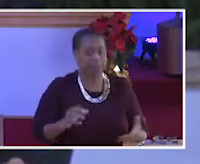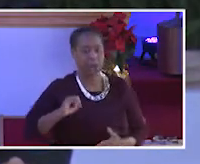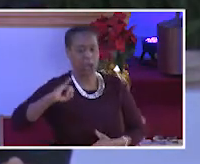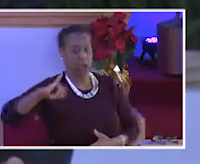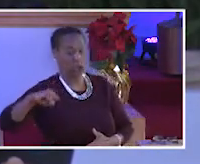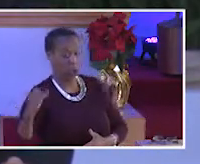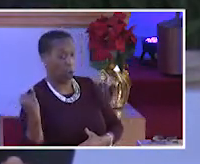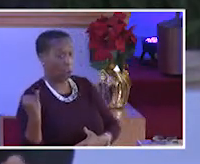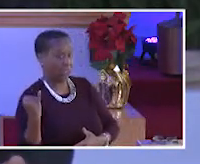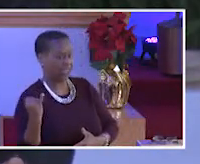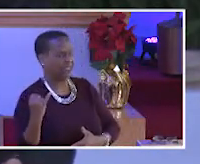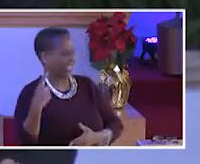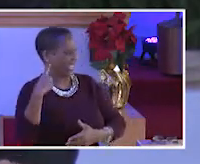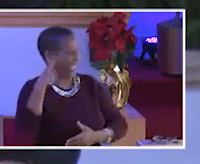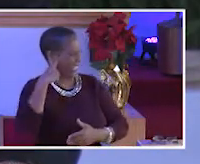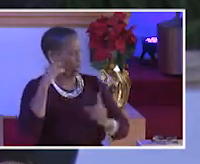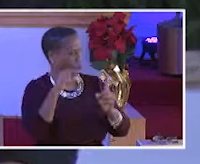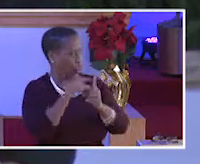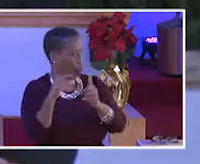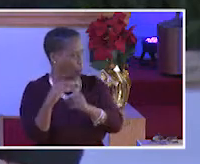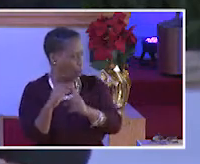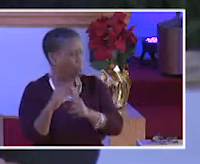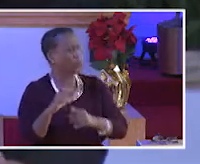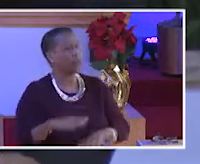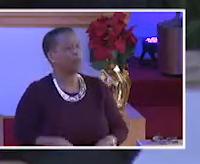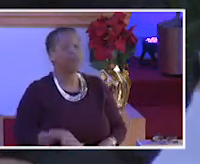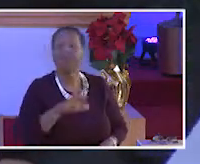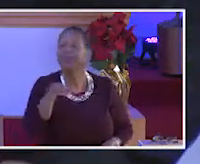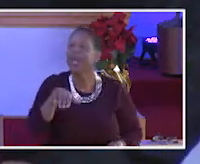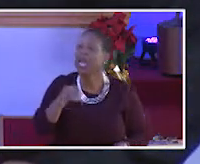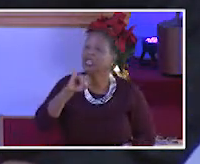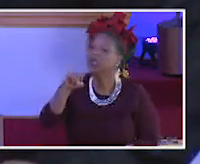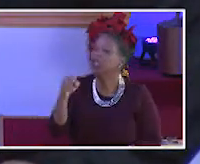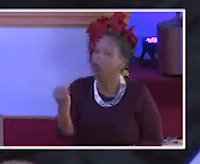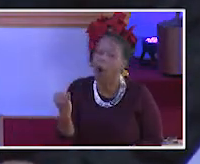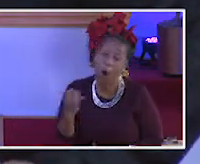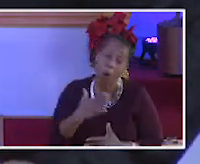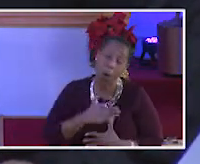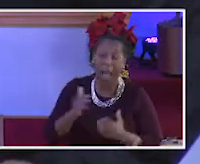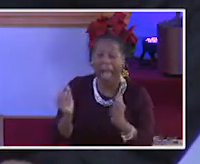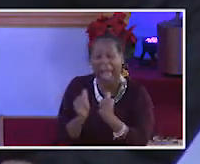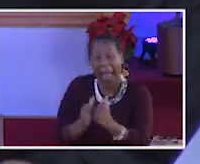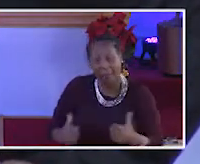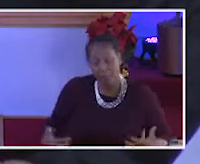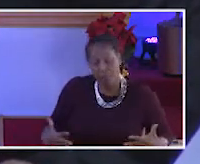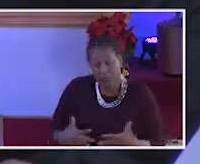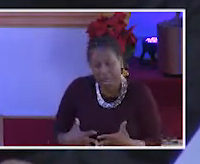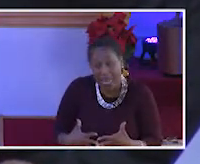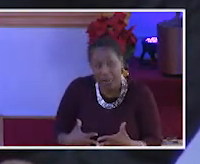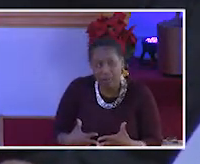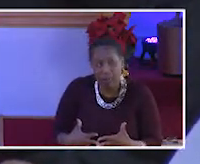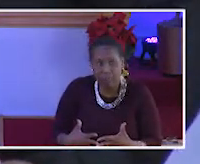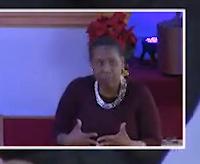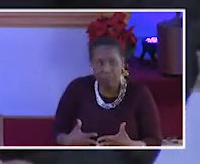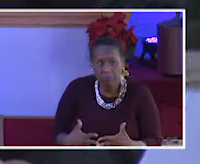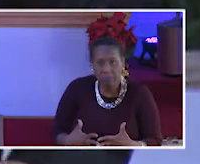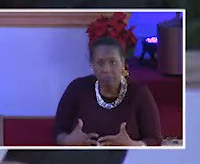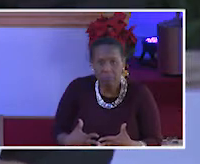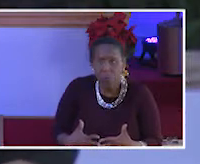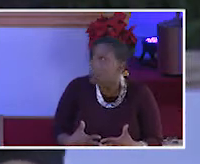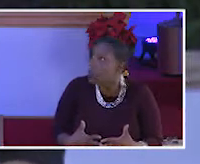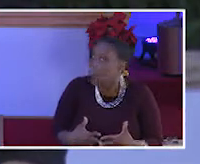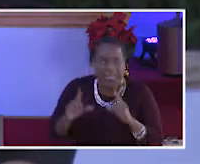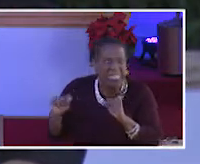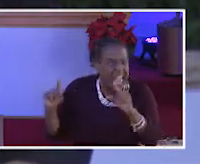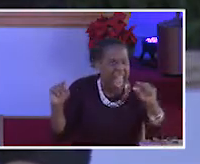hears these words from his darling Mary, "Joe, I'm with child." It is a